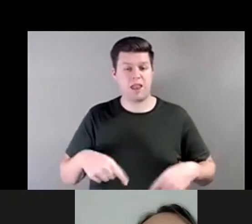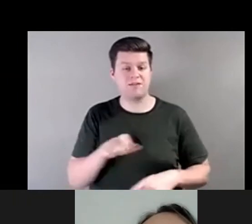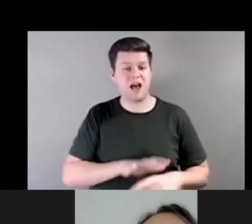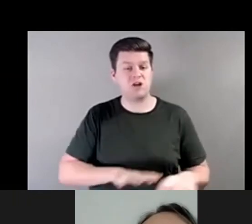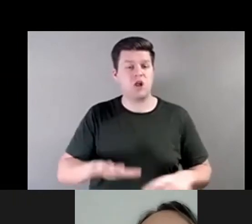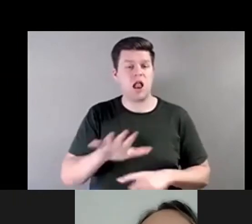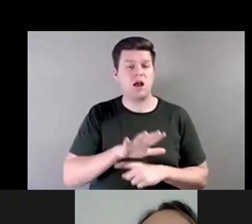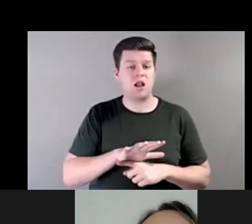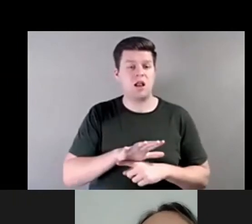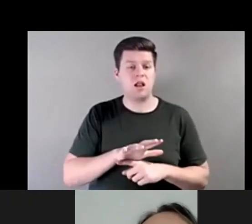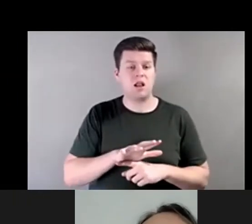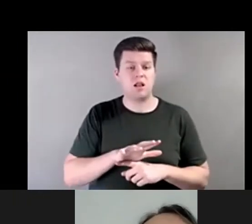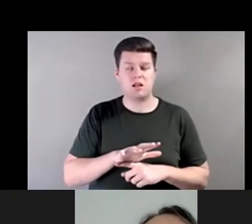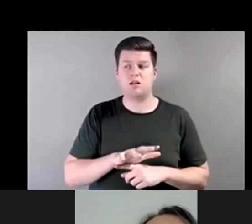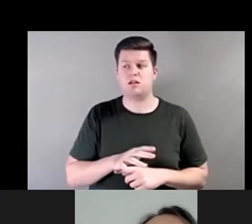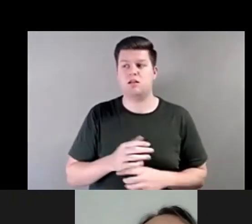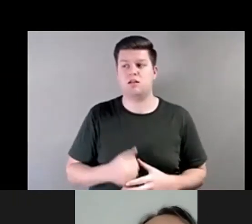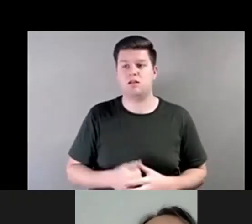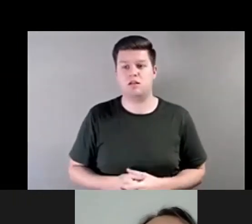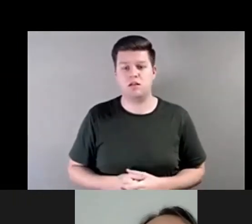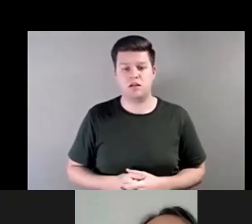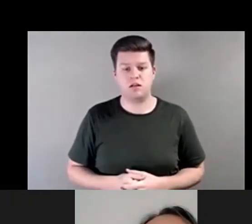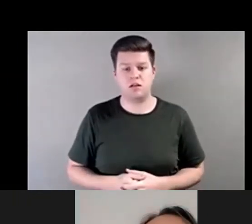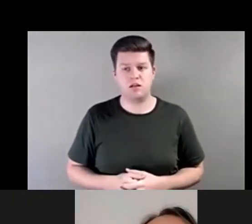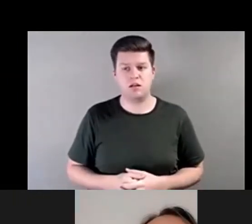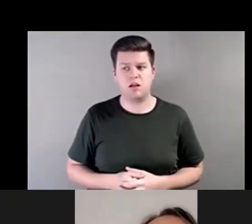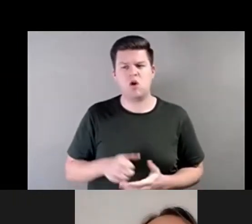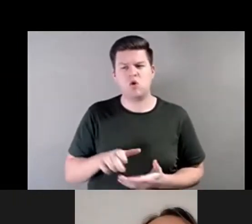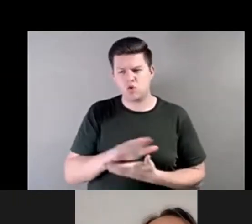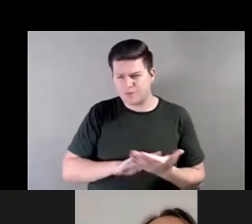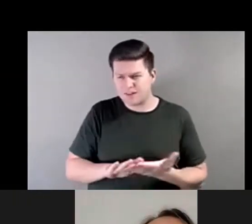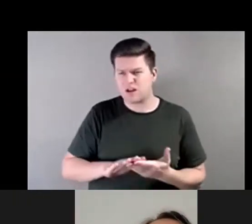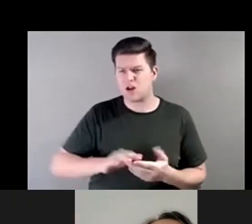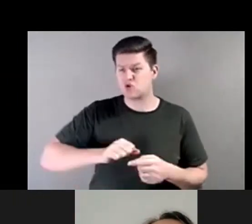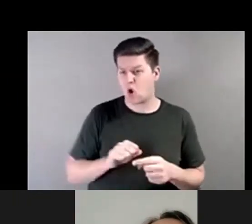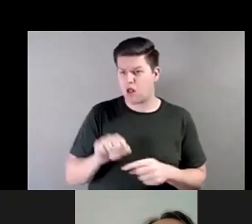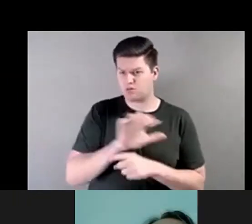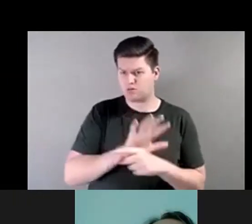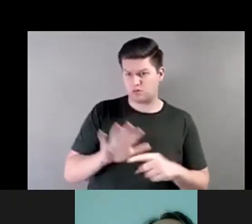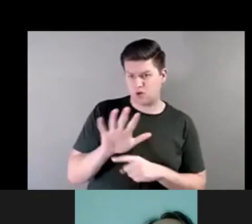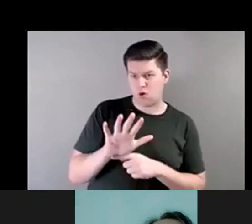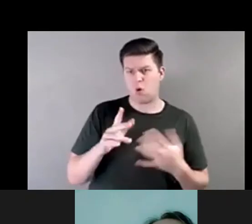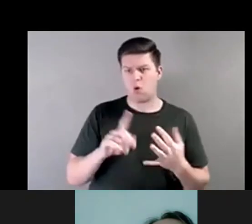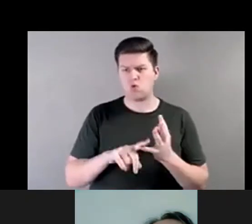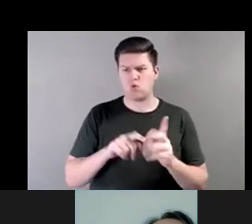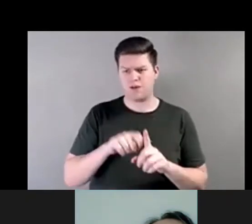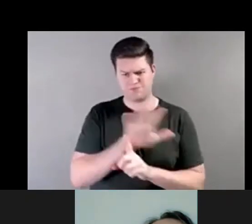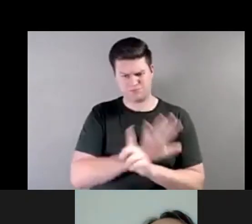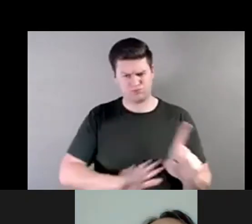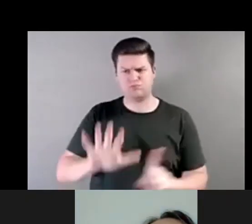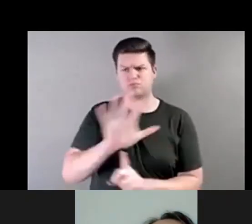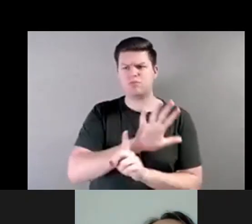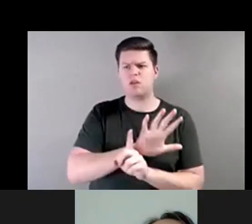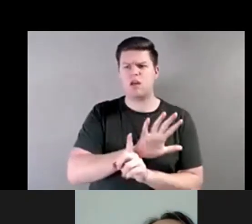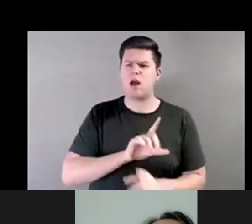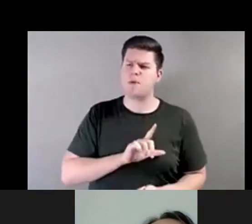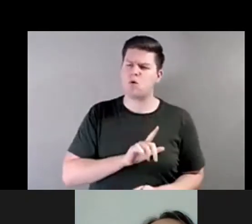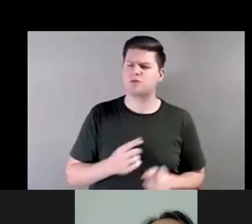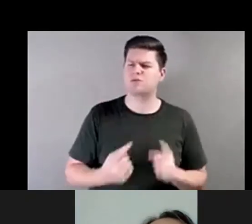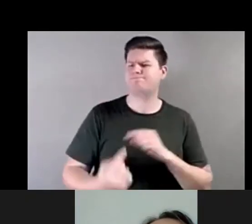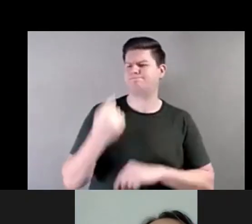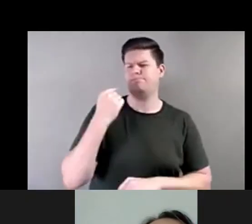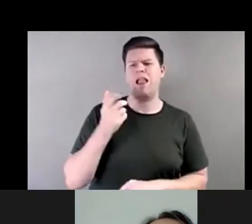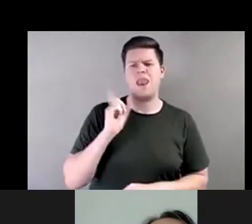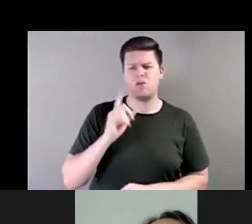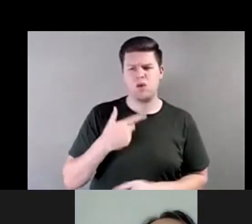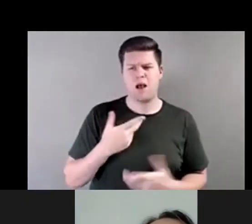we're talking about nationally, are you talking about Scotland-wide or UK-wide? Because I had an issue last week when I